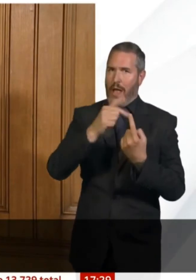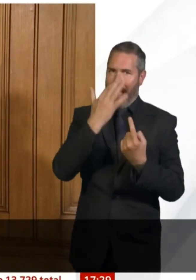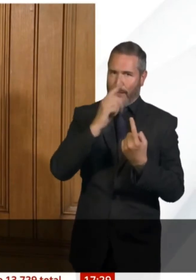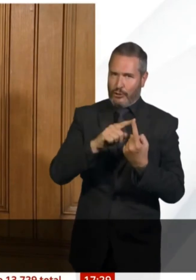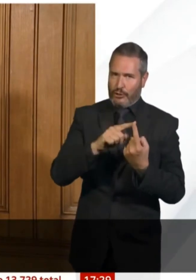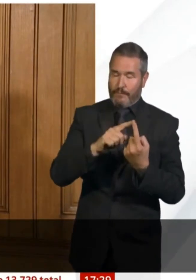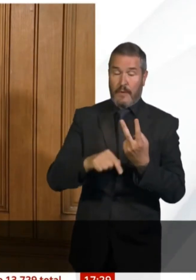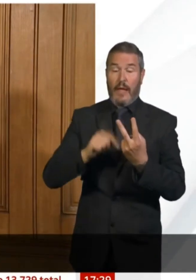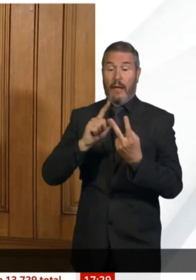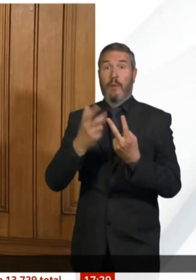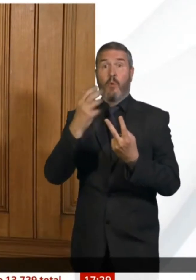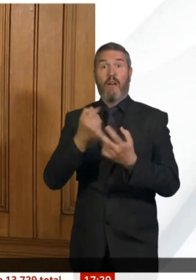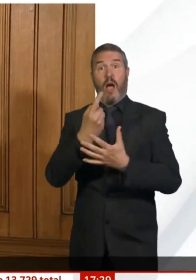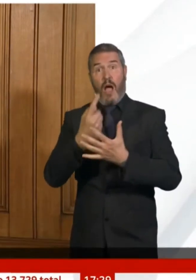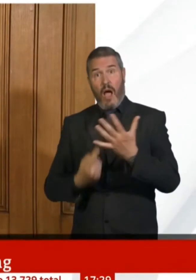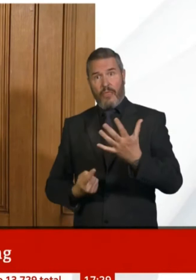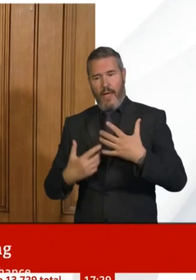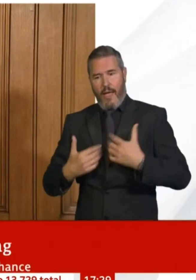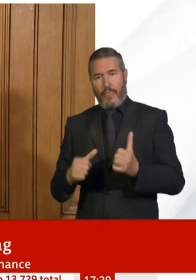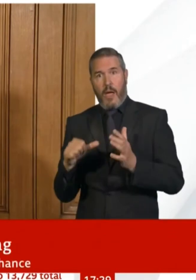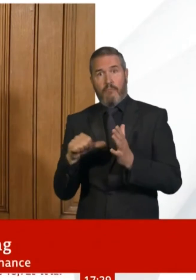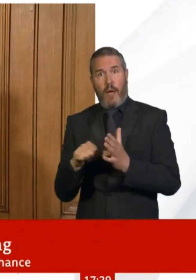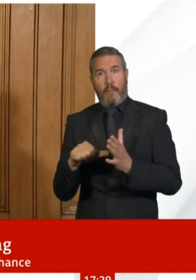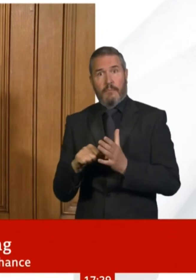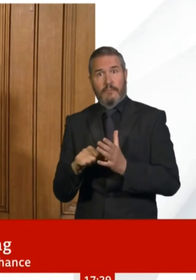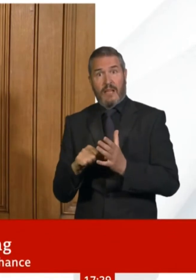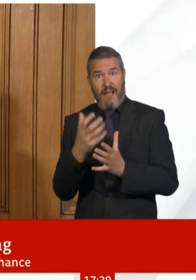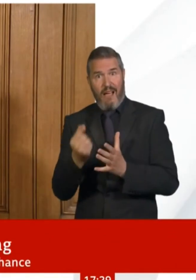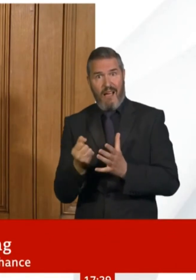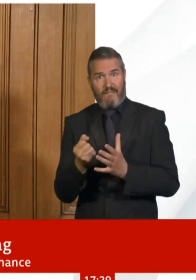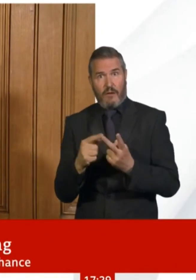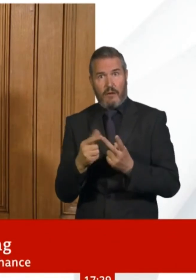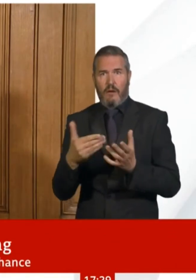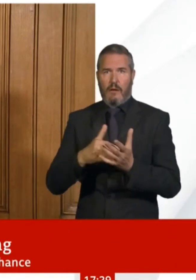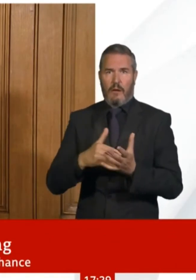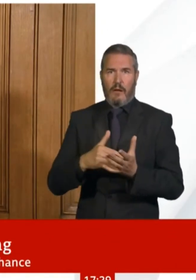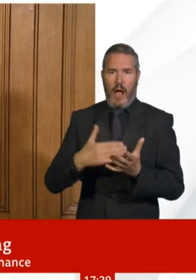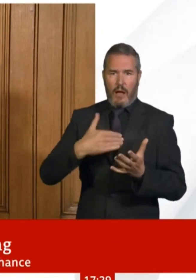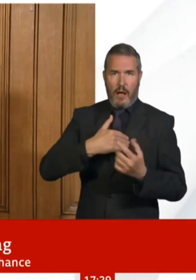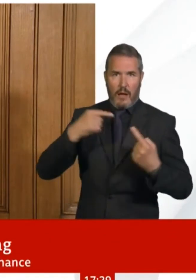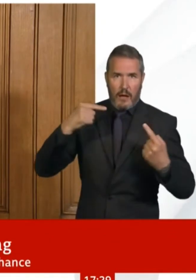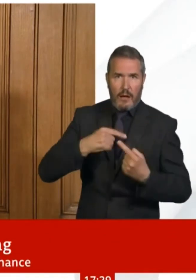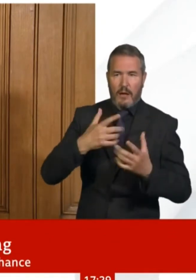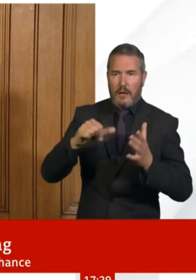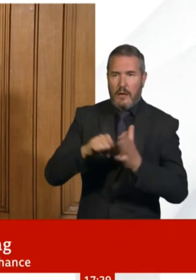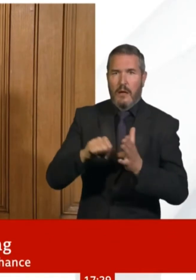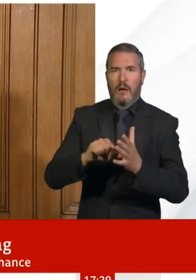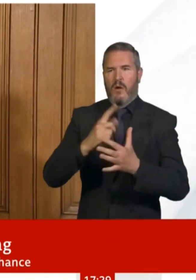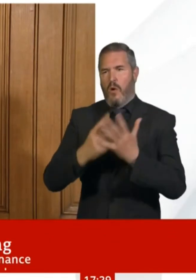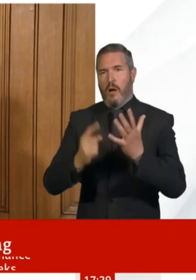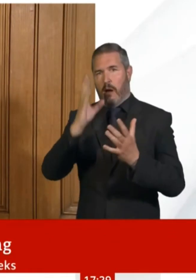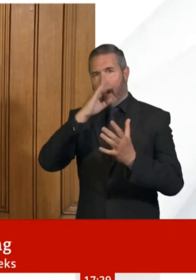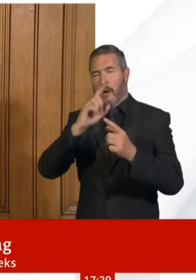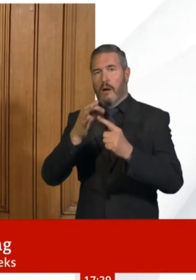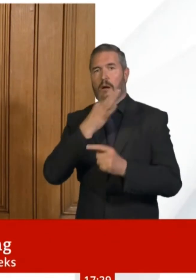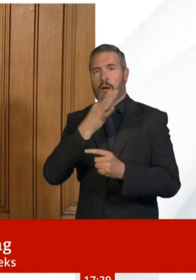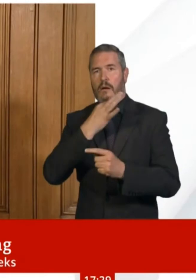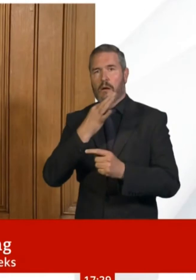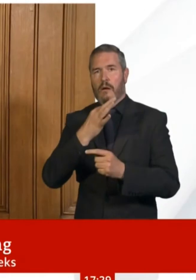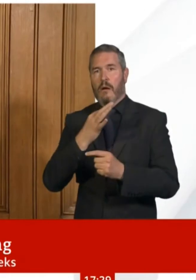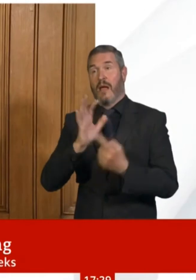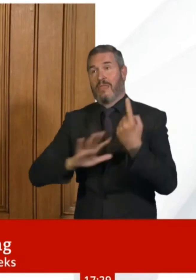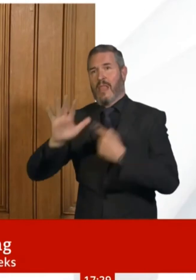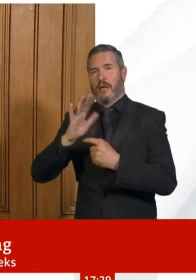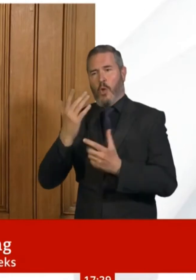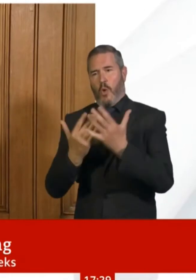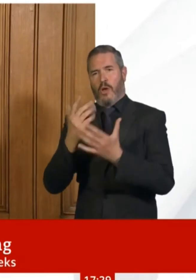who've got comorbidities, people who've got more than one other disease, things like cardiovascular disease. And if you look at the ONS